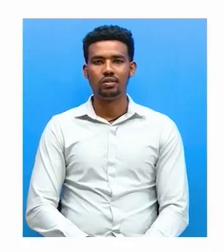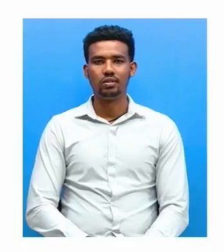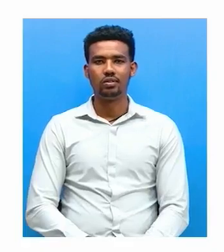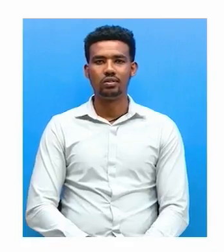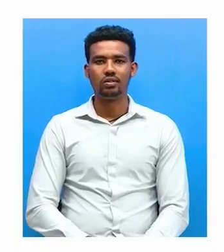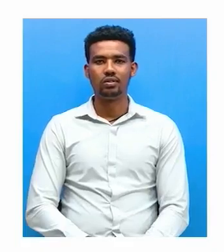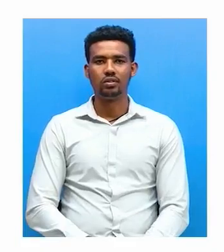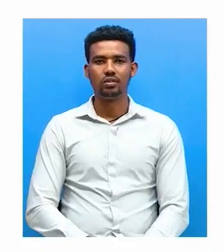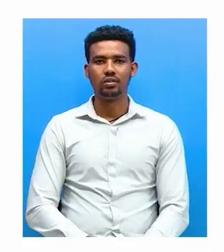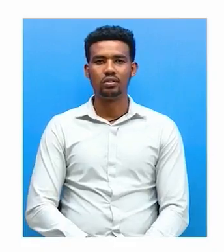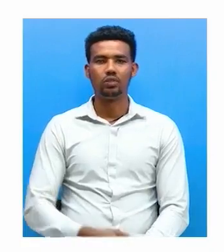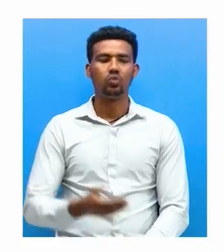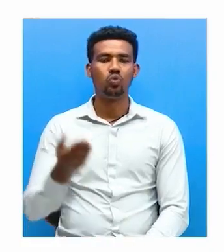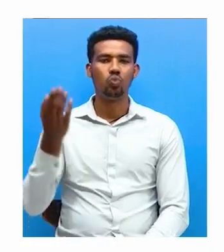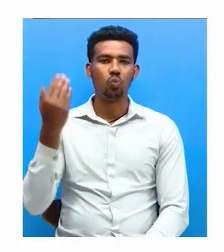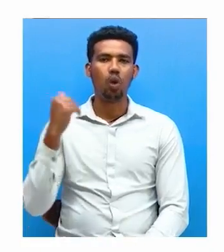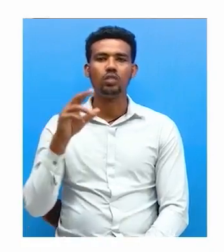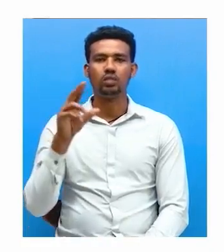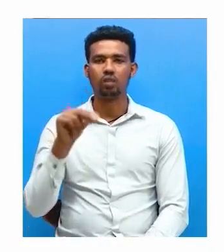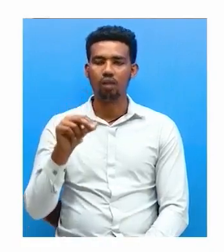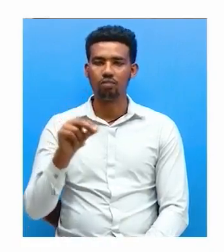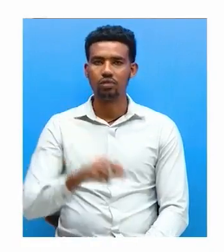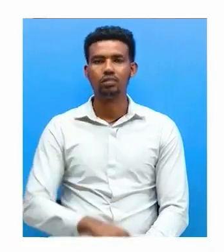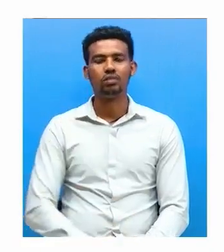was not, easily,